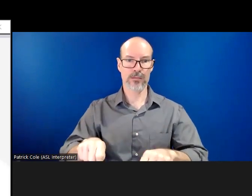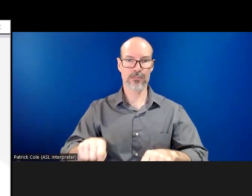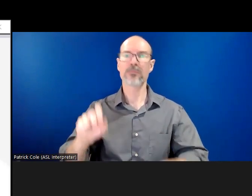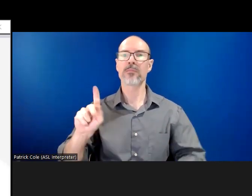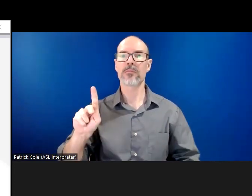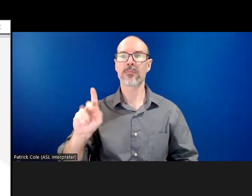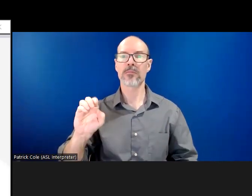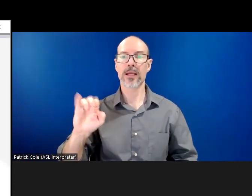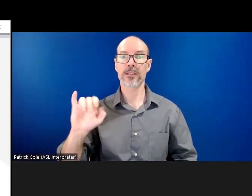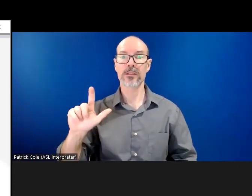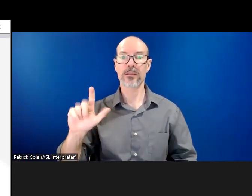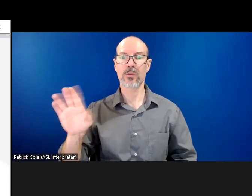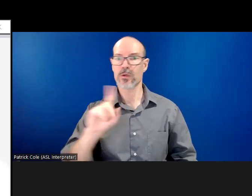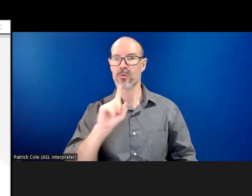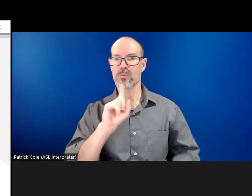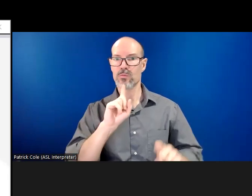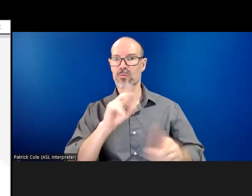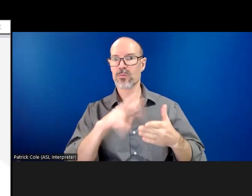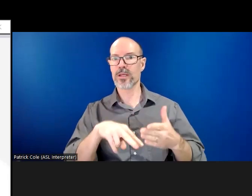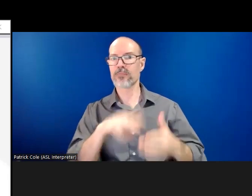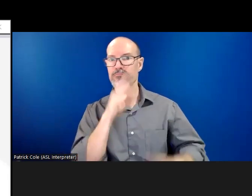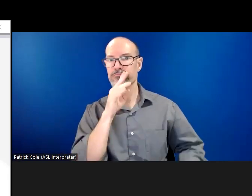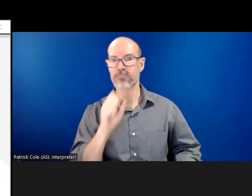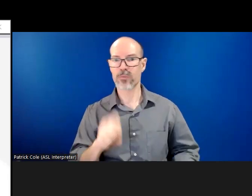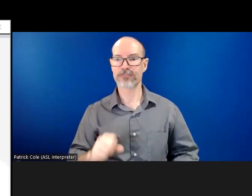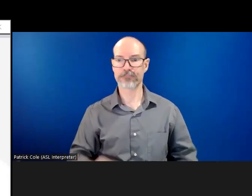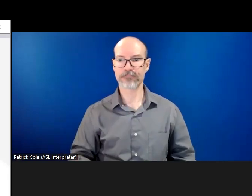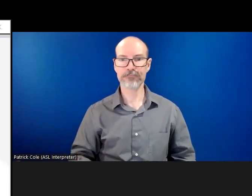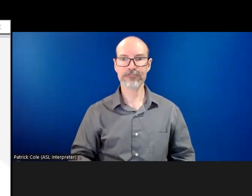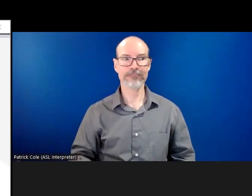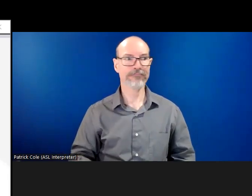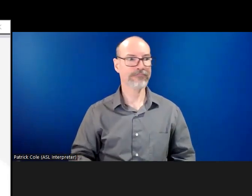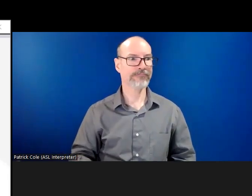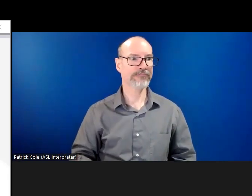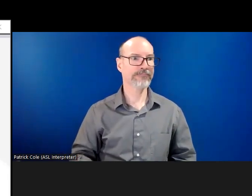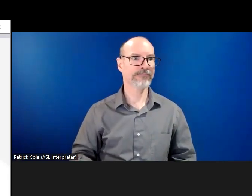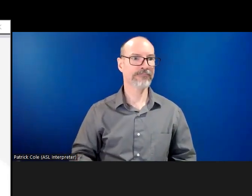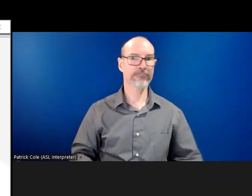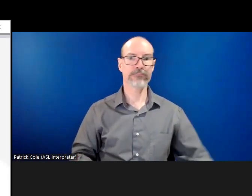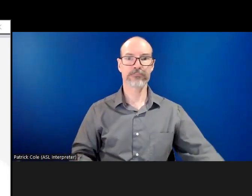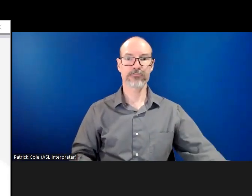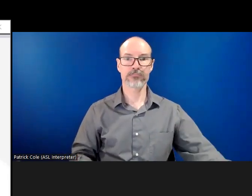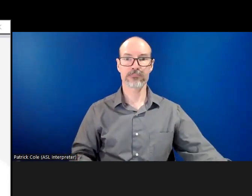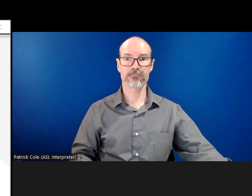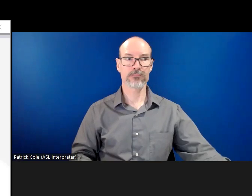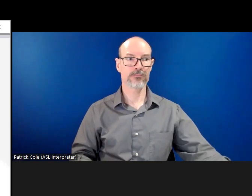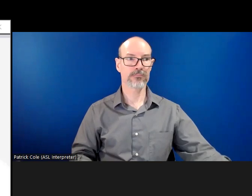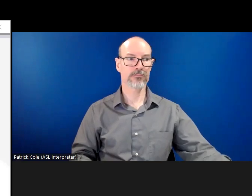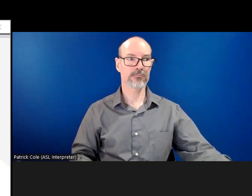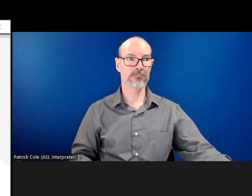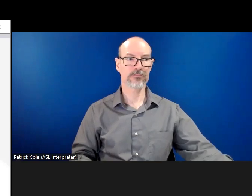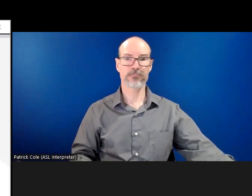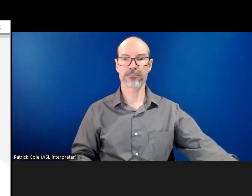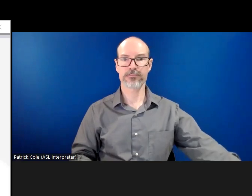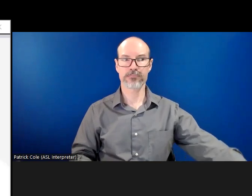them out loud for us. Um, And again,